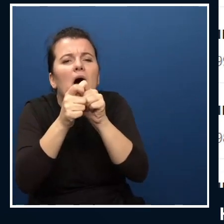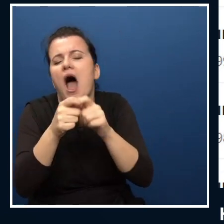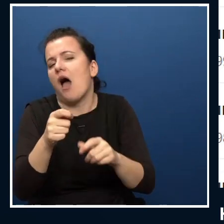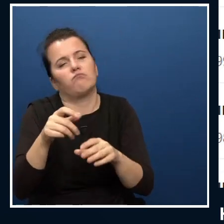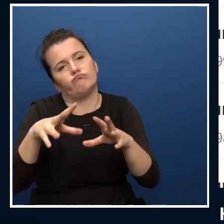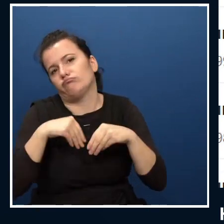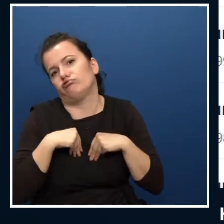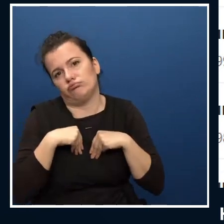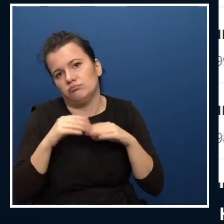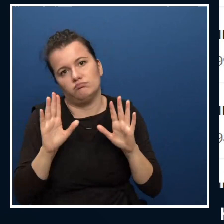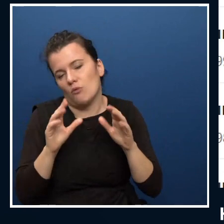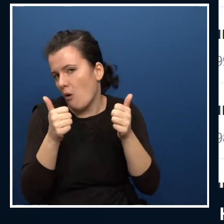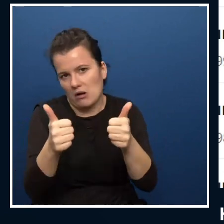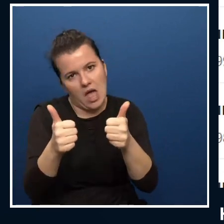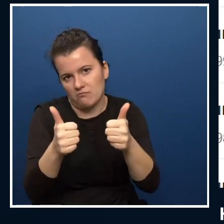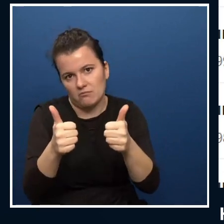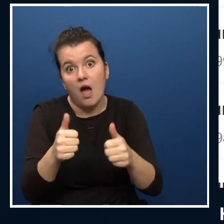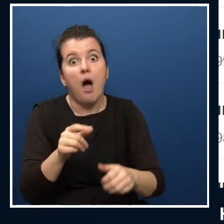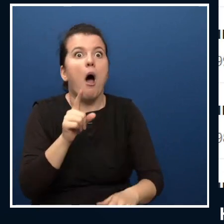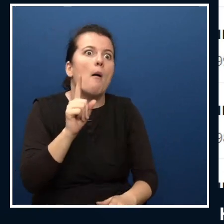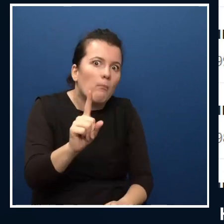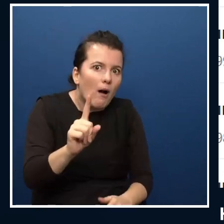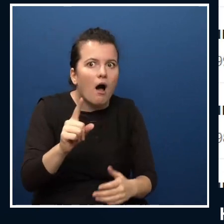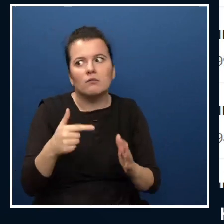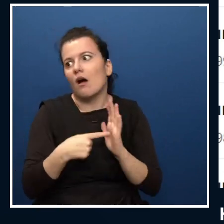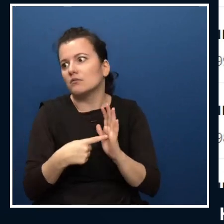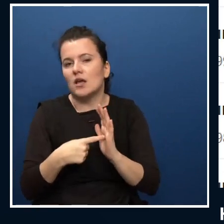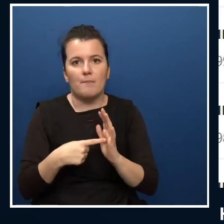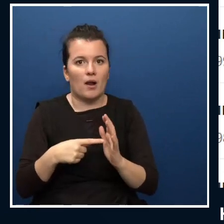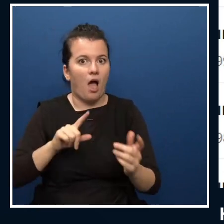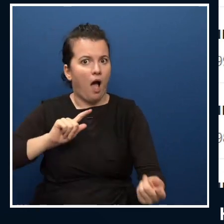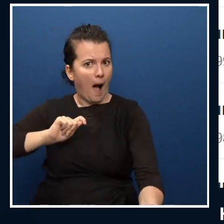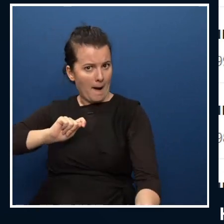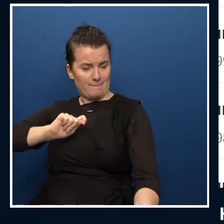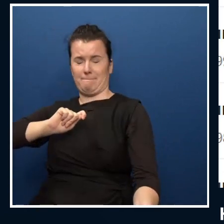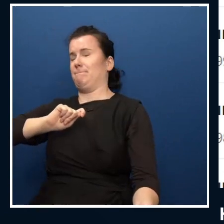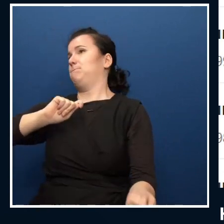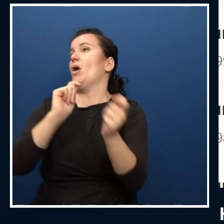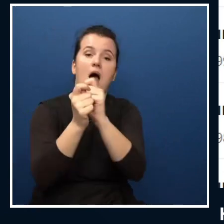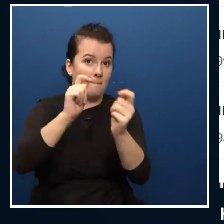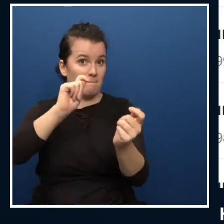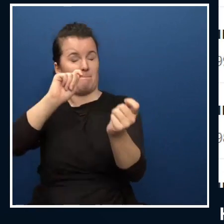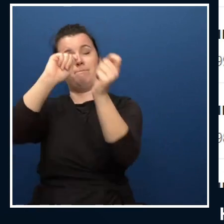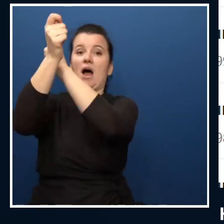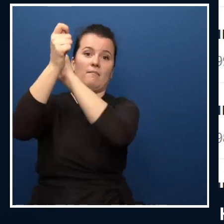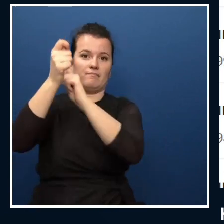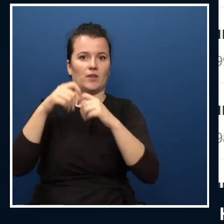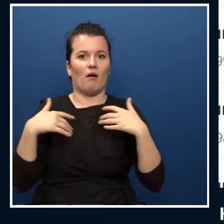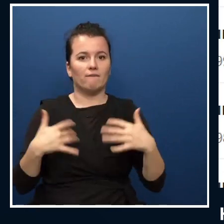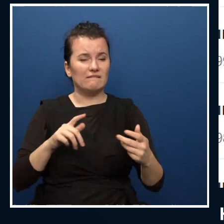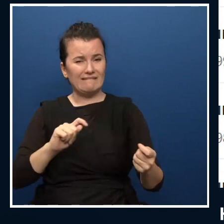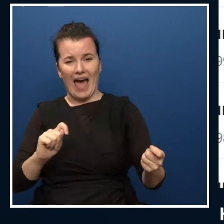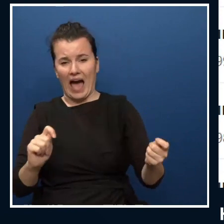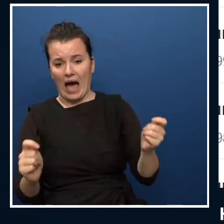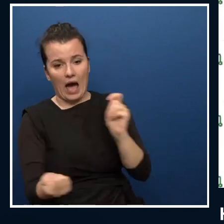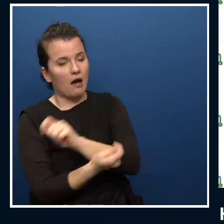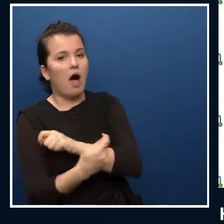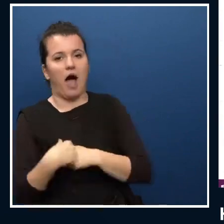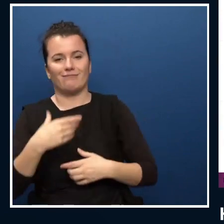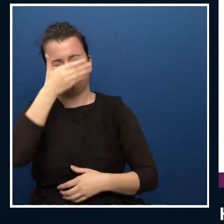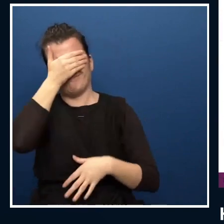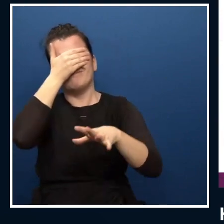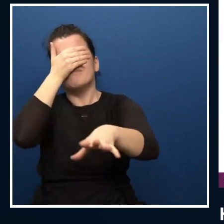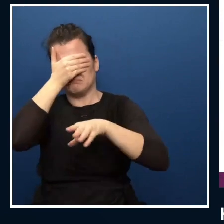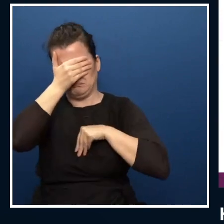not blindly do 2 major versions of a UI portion. Right. Does that